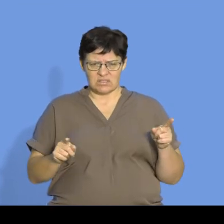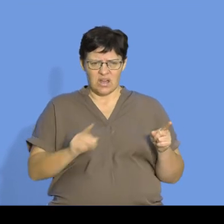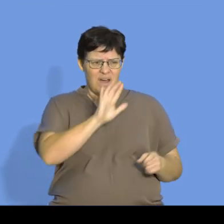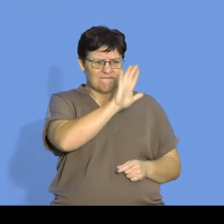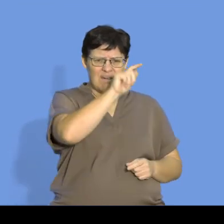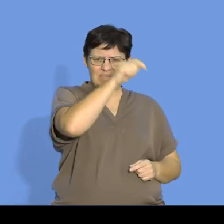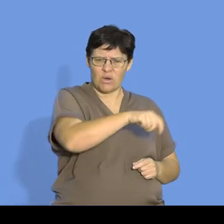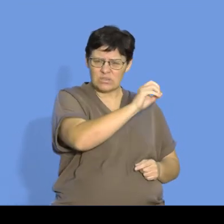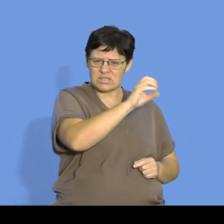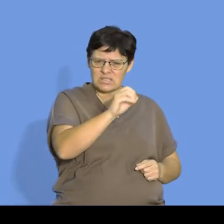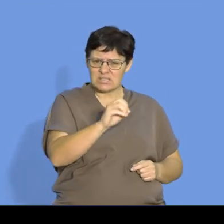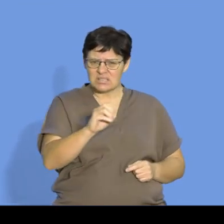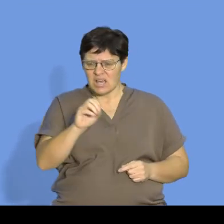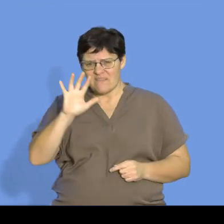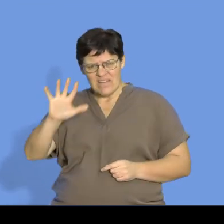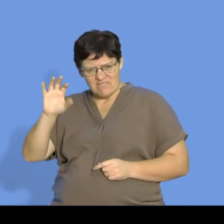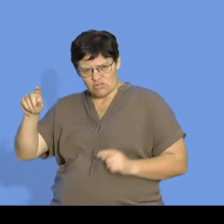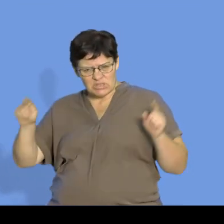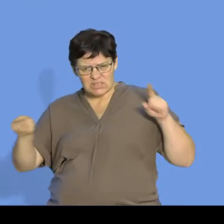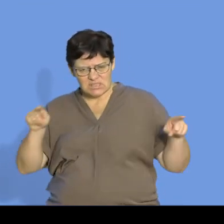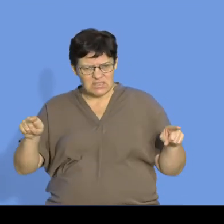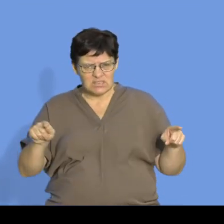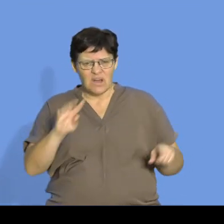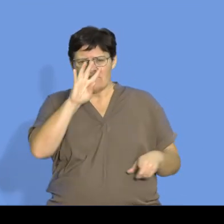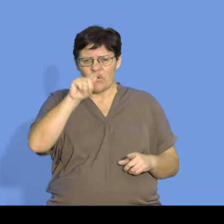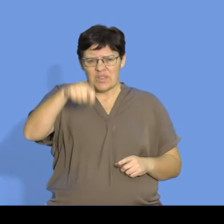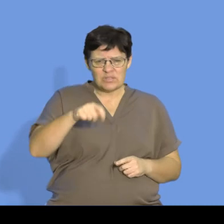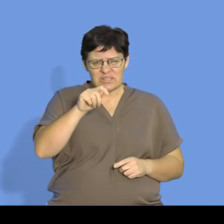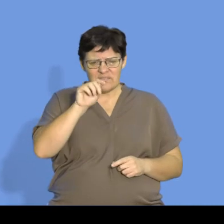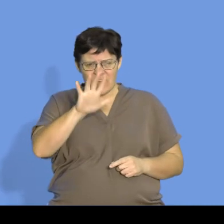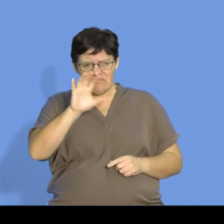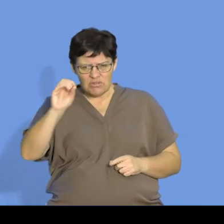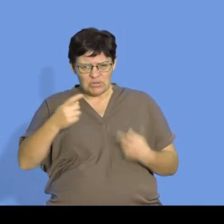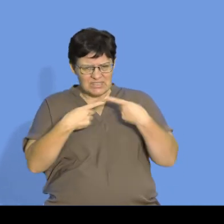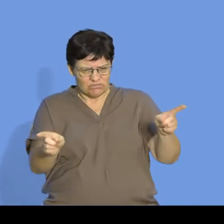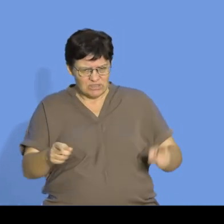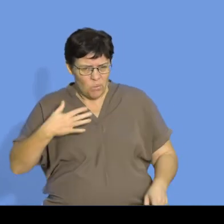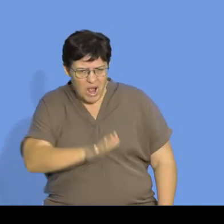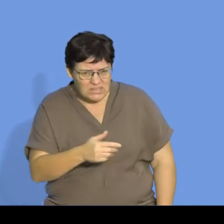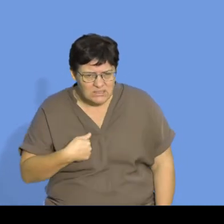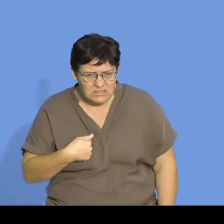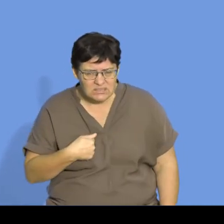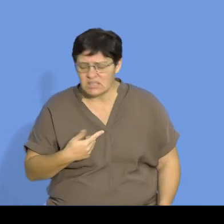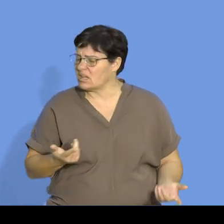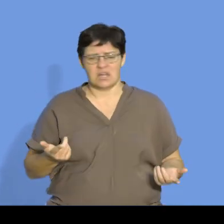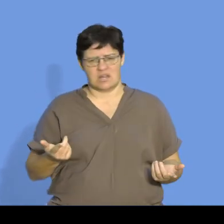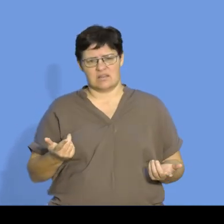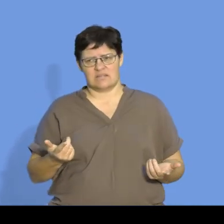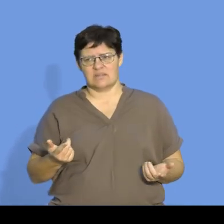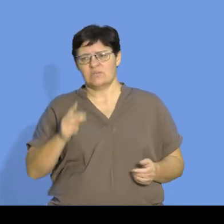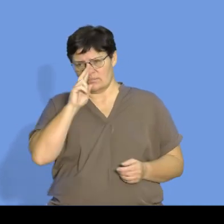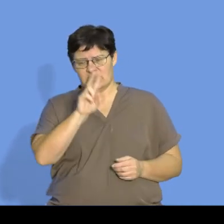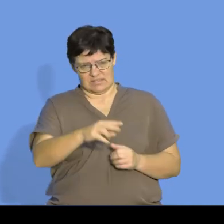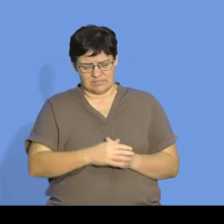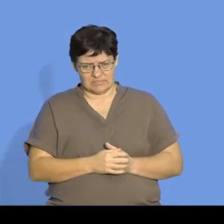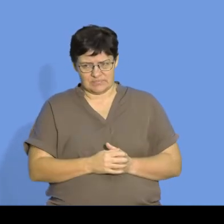difference between the budget and what she wants to. Look at the difference between the actual and what she wants to reduce it to. So clearly you